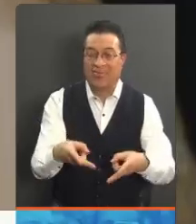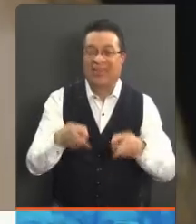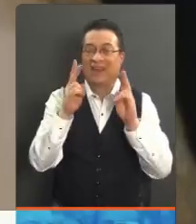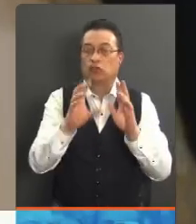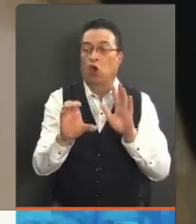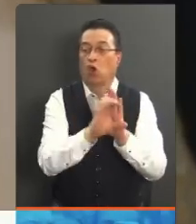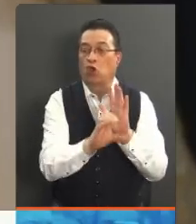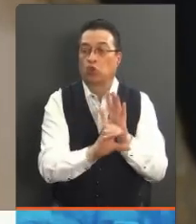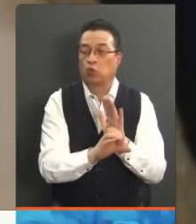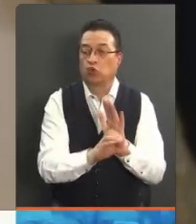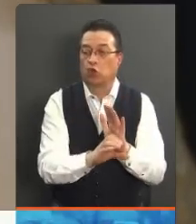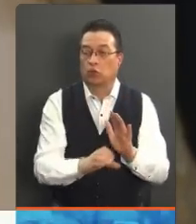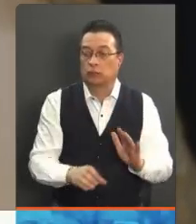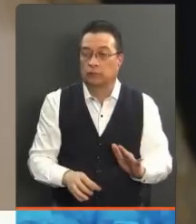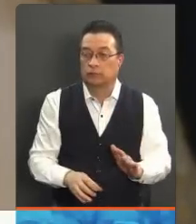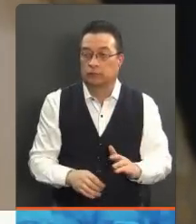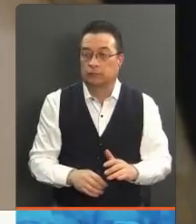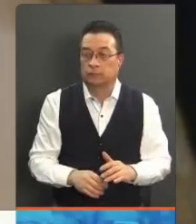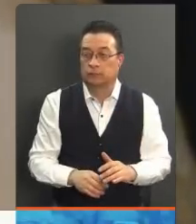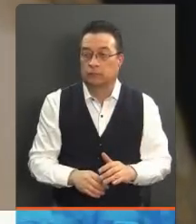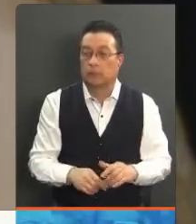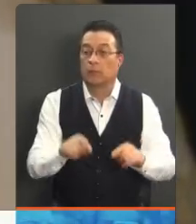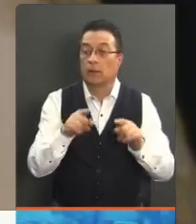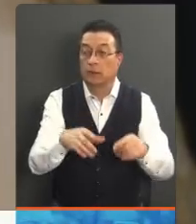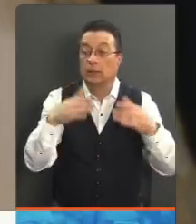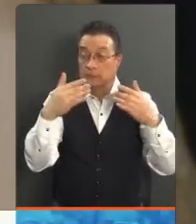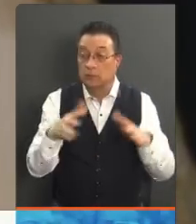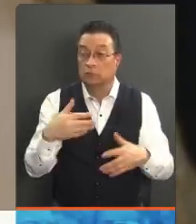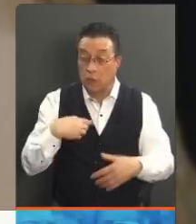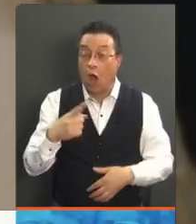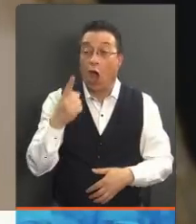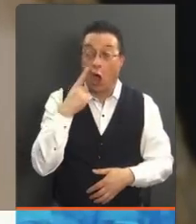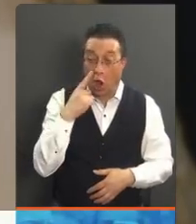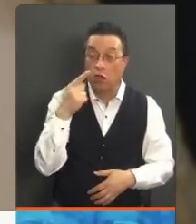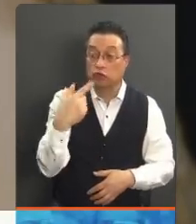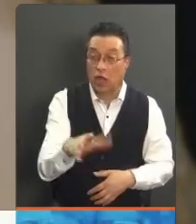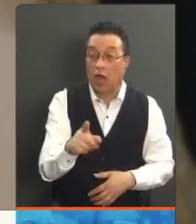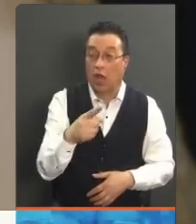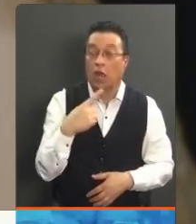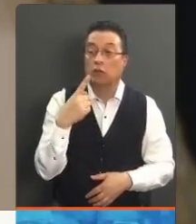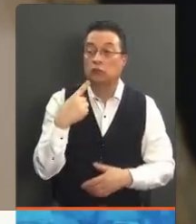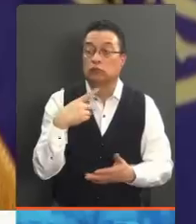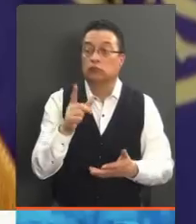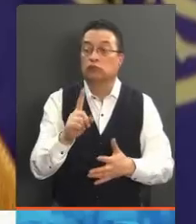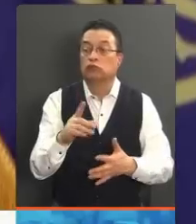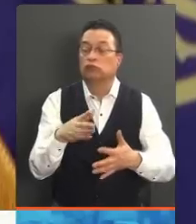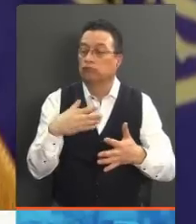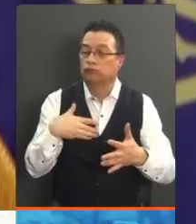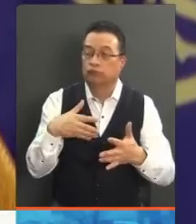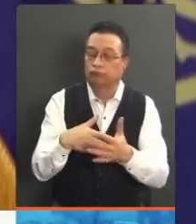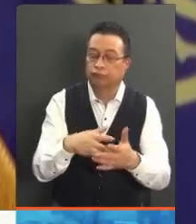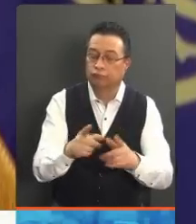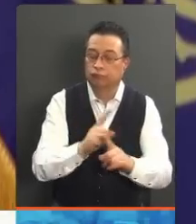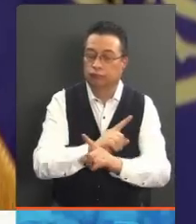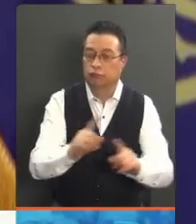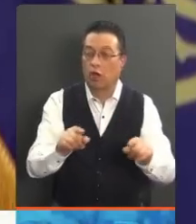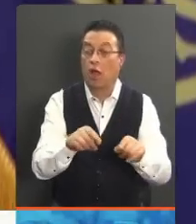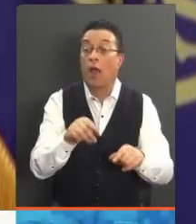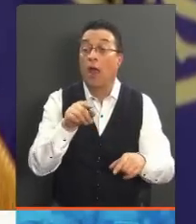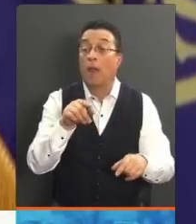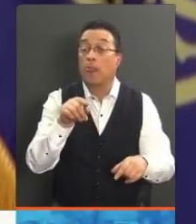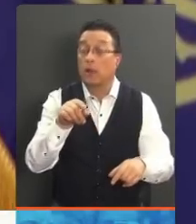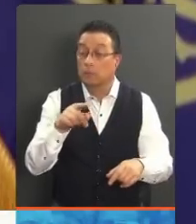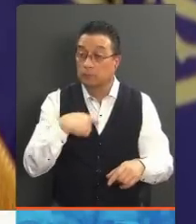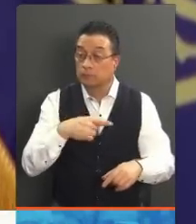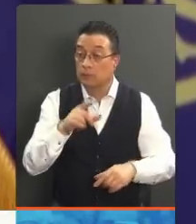had already recognized. They didn't limit it, they simply took it away. Republicans are plotting